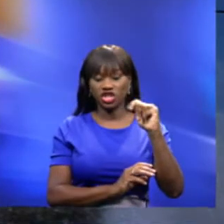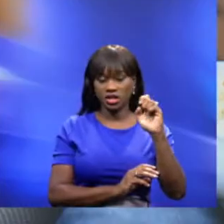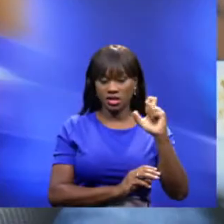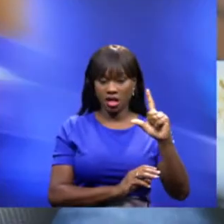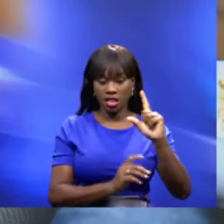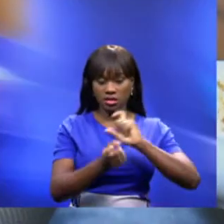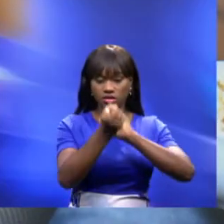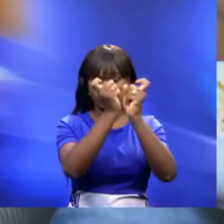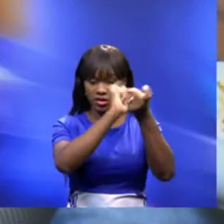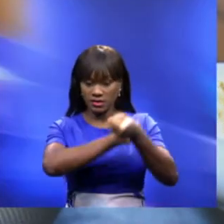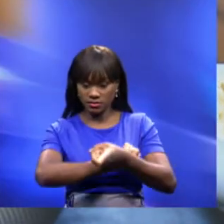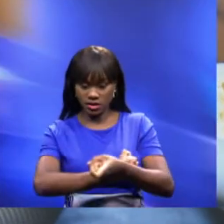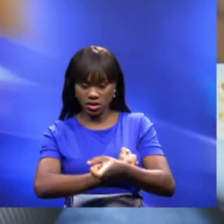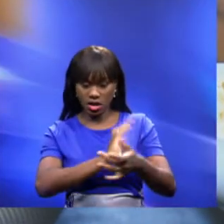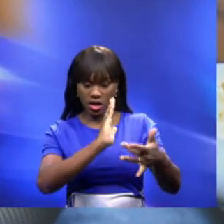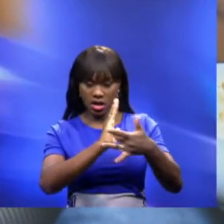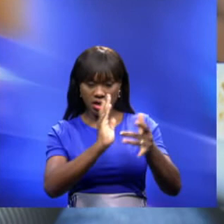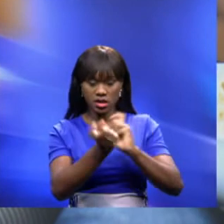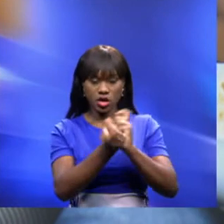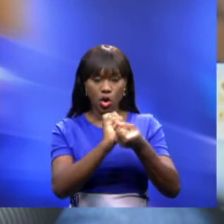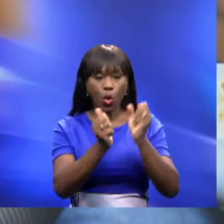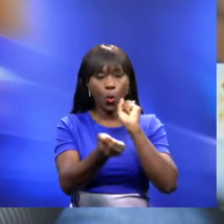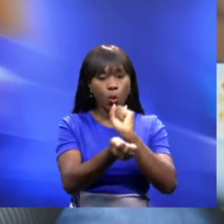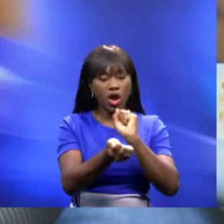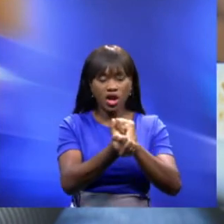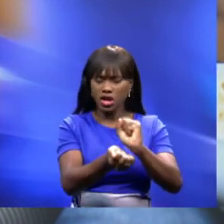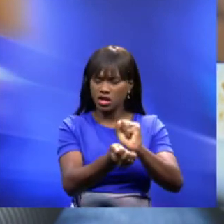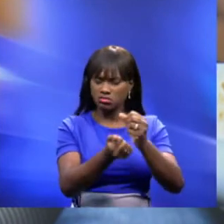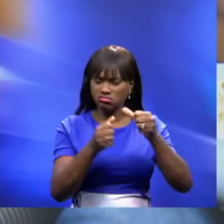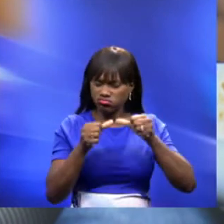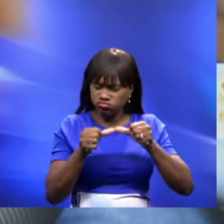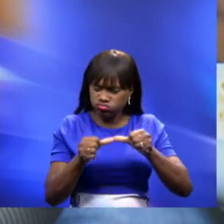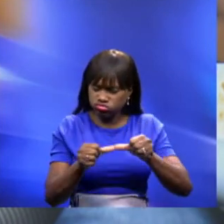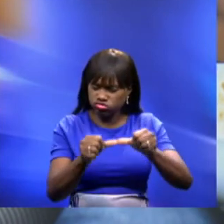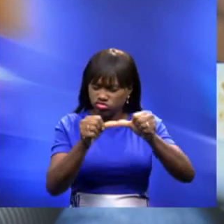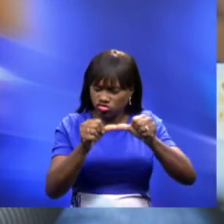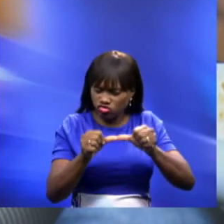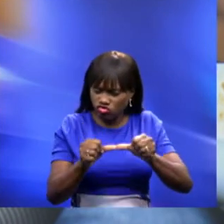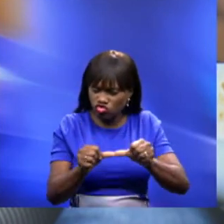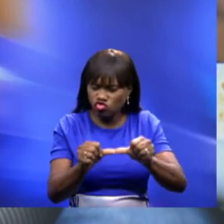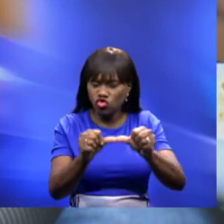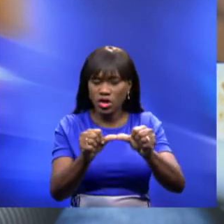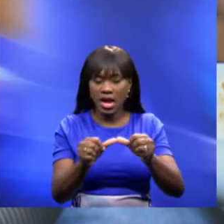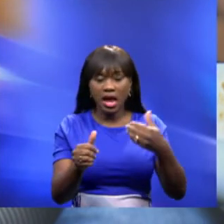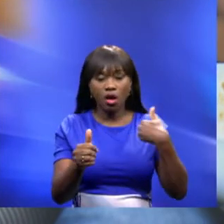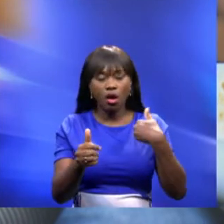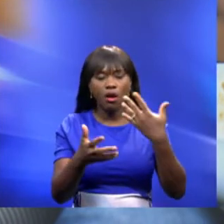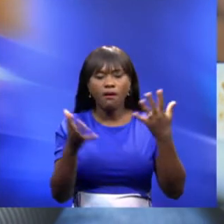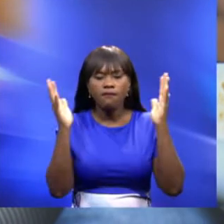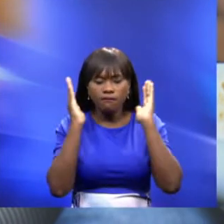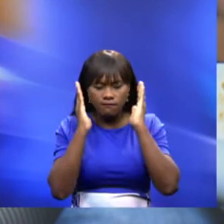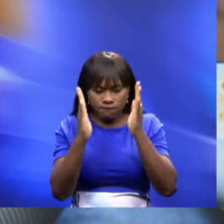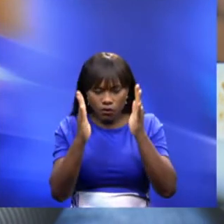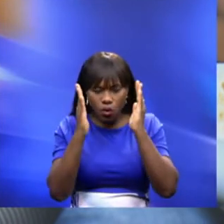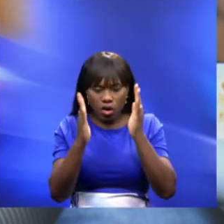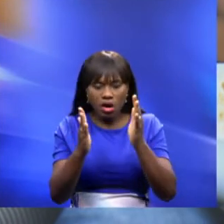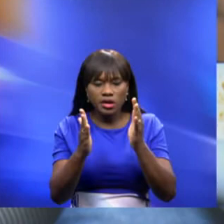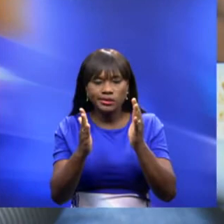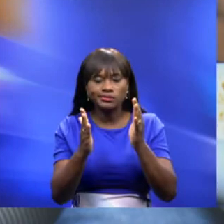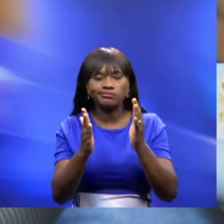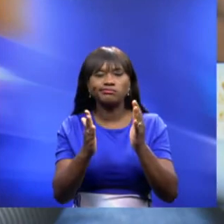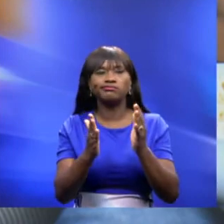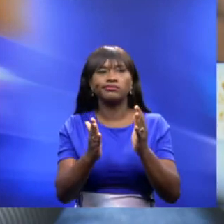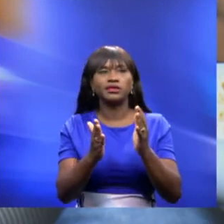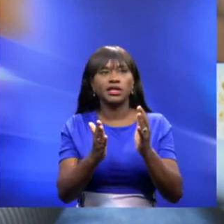working strong and with a dedicated focus on bringing services